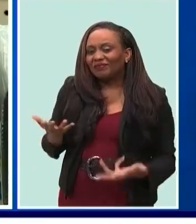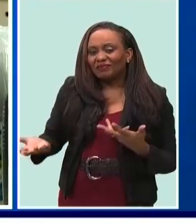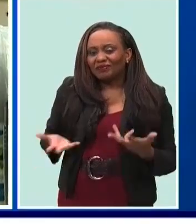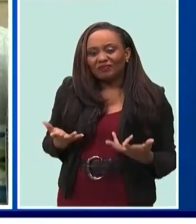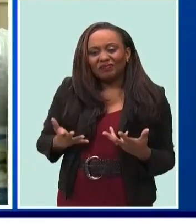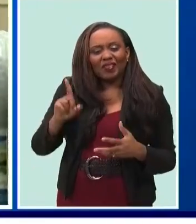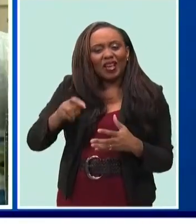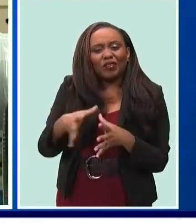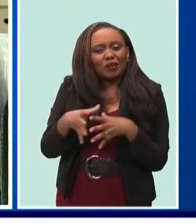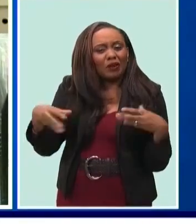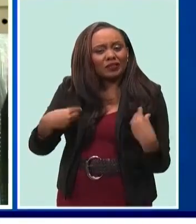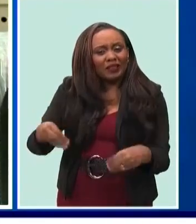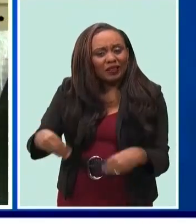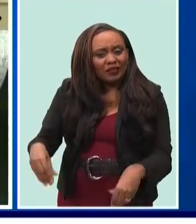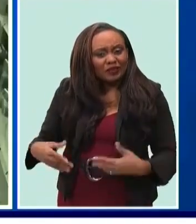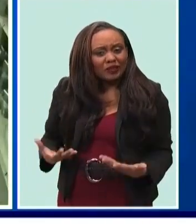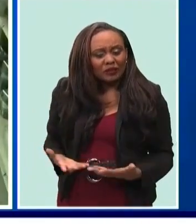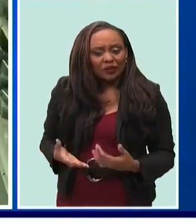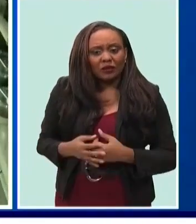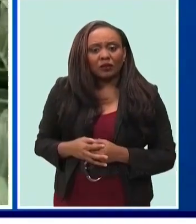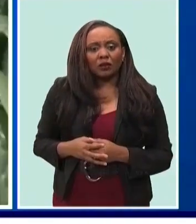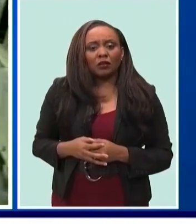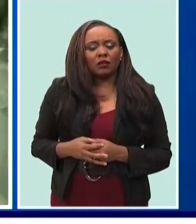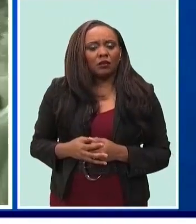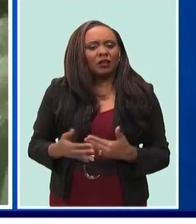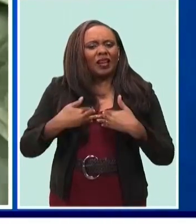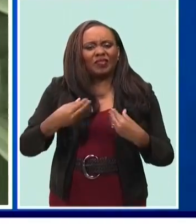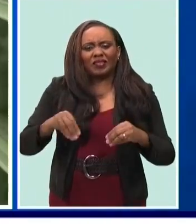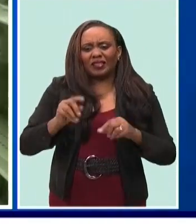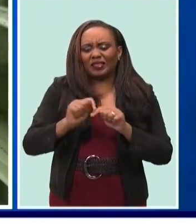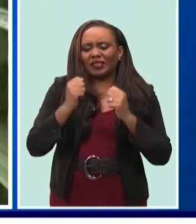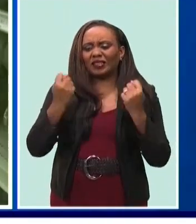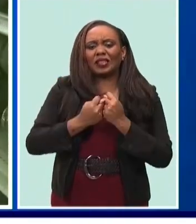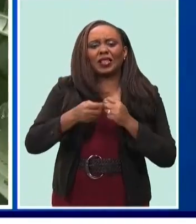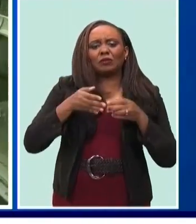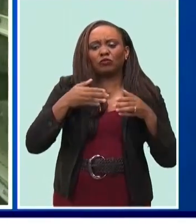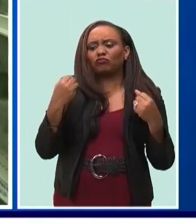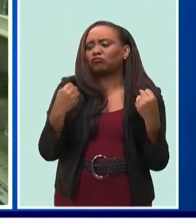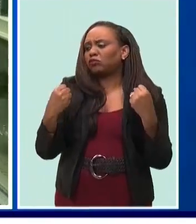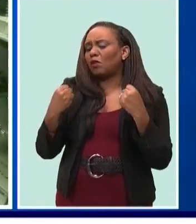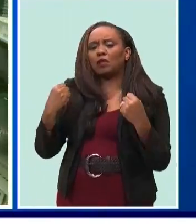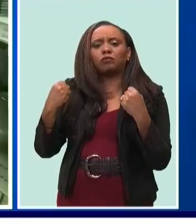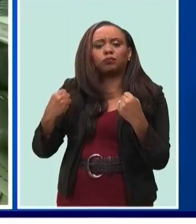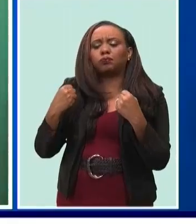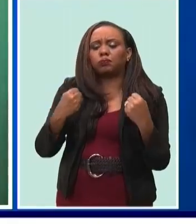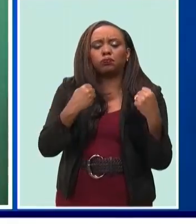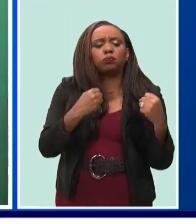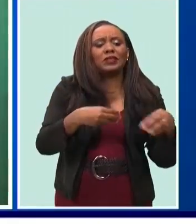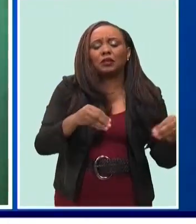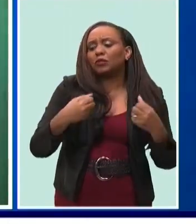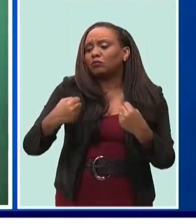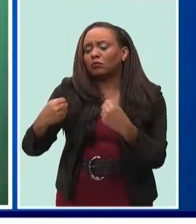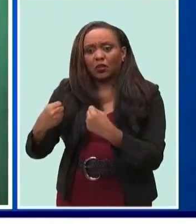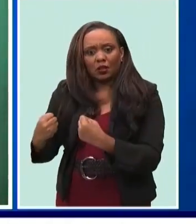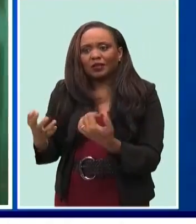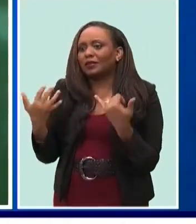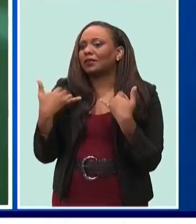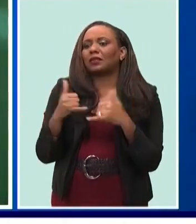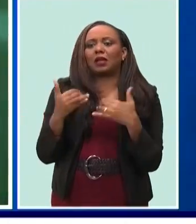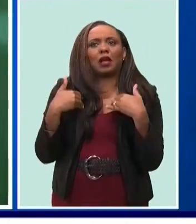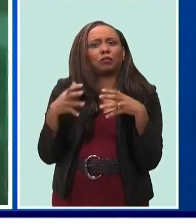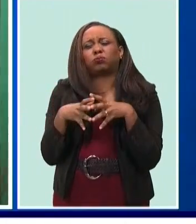to businesses like hers. Even with a sales team on the road, advertising and discounts on the items, she's still left with